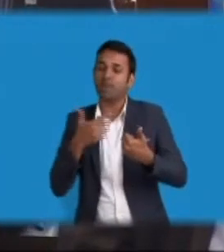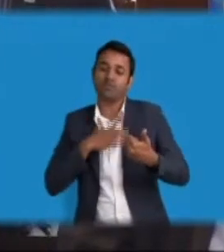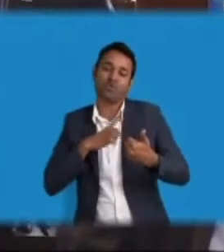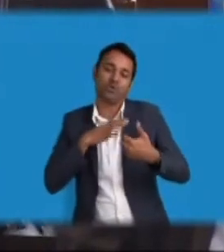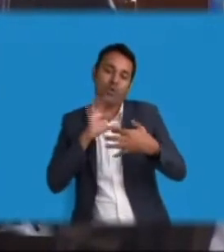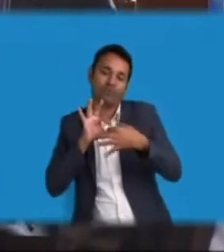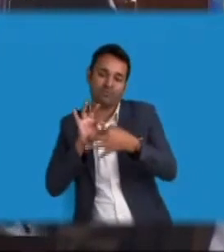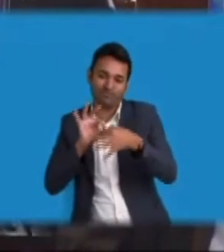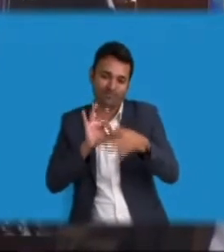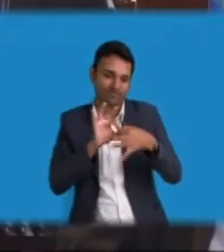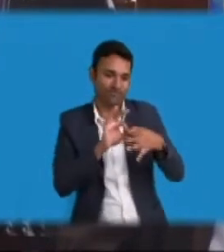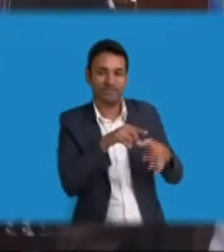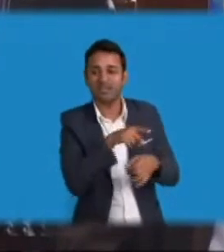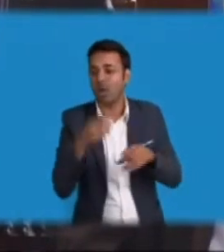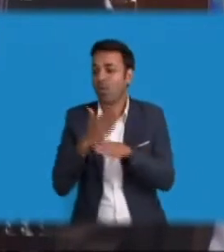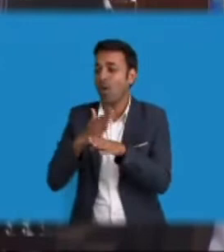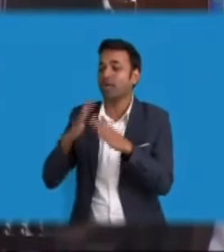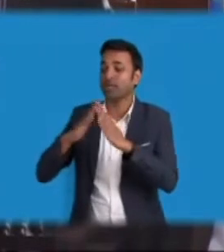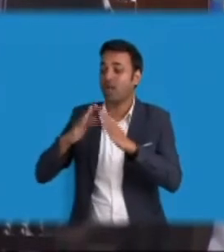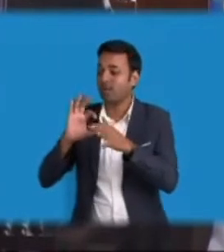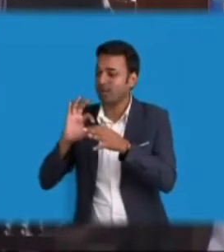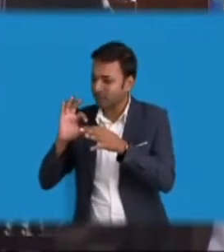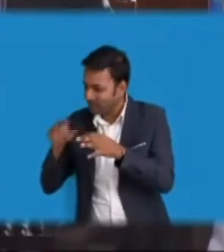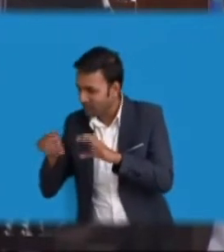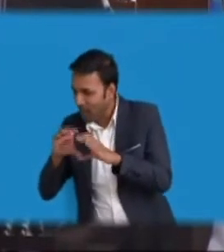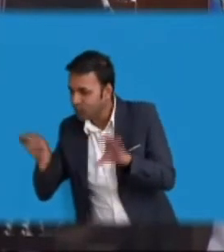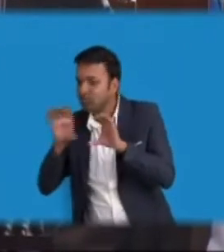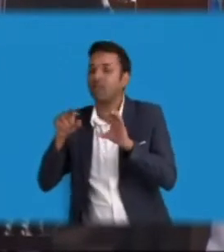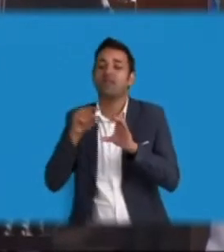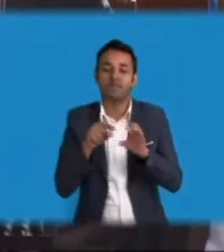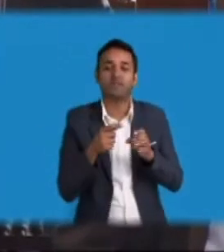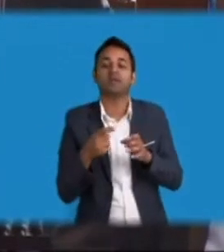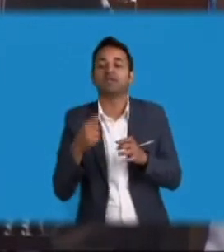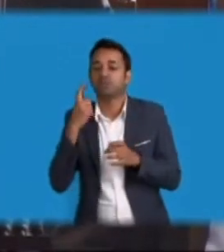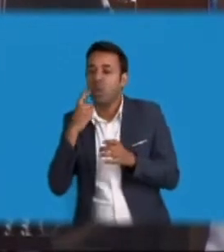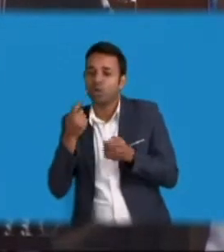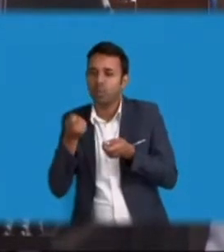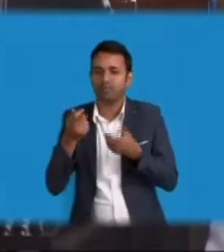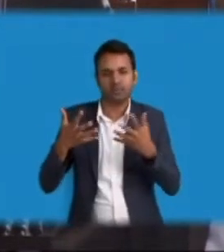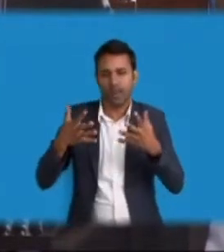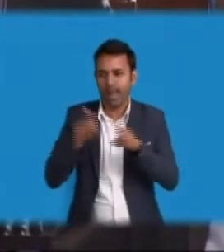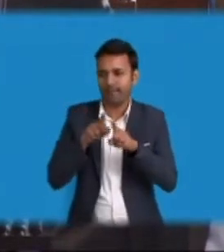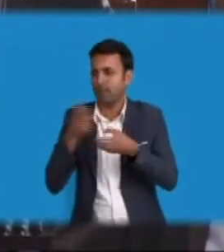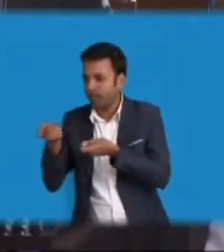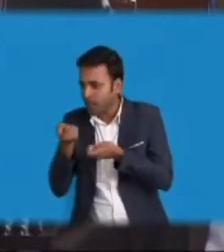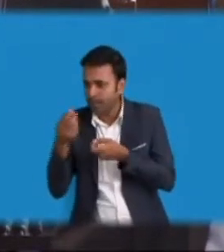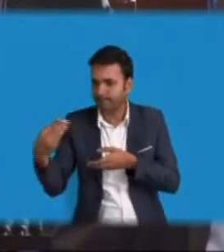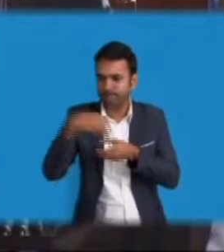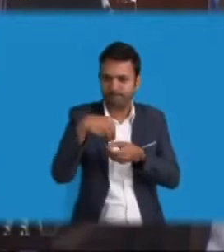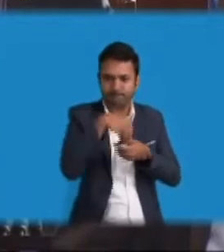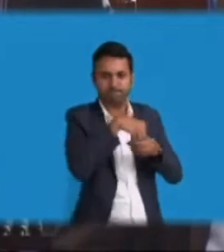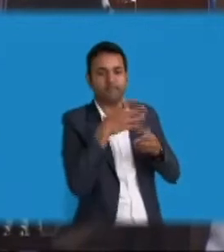operations, rather than the politics of tug-of-war between different wards competing for services.